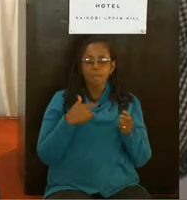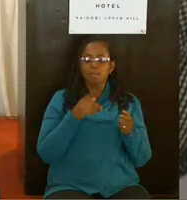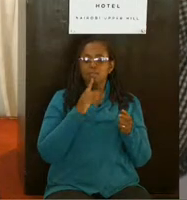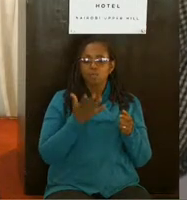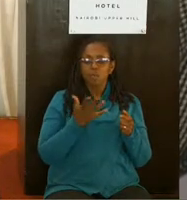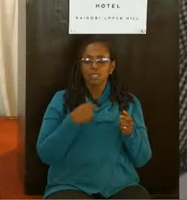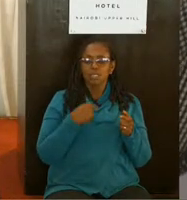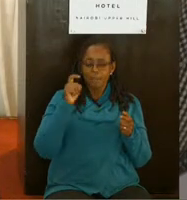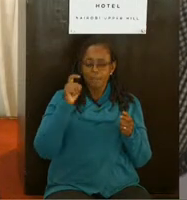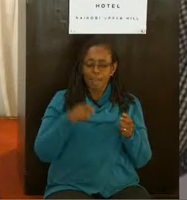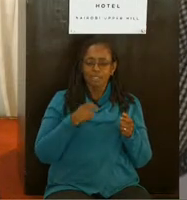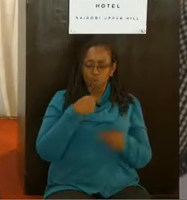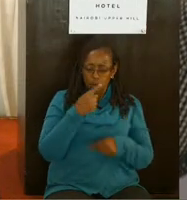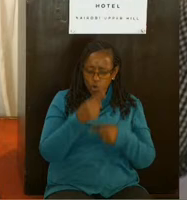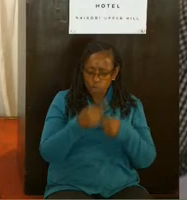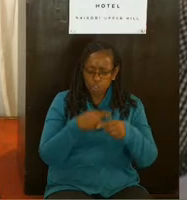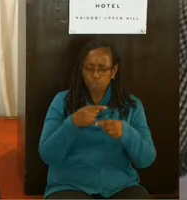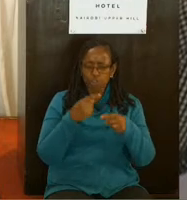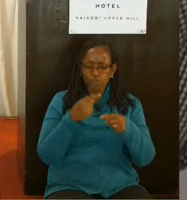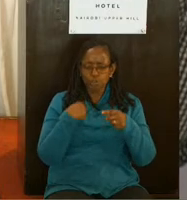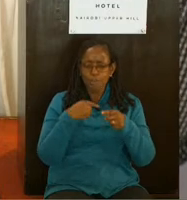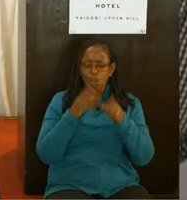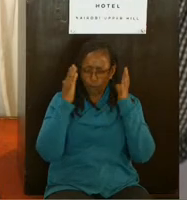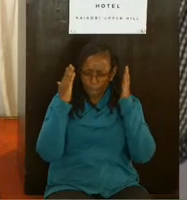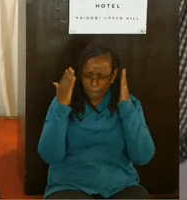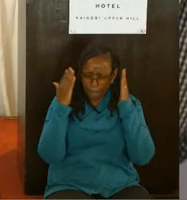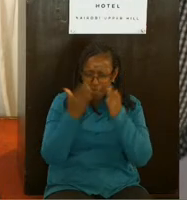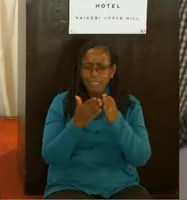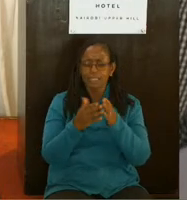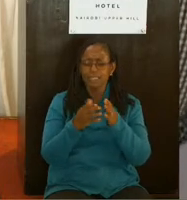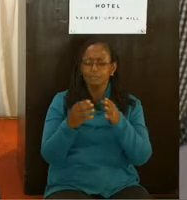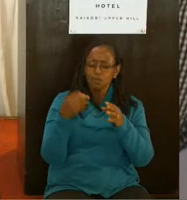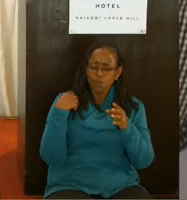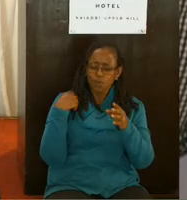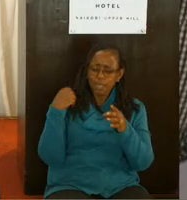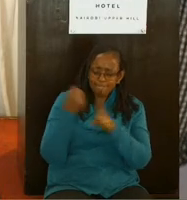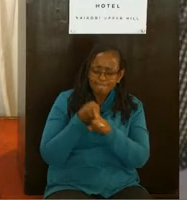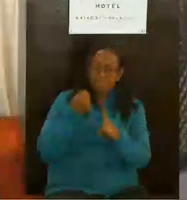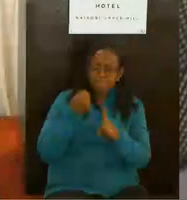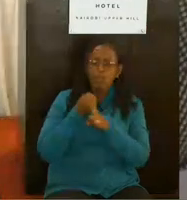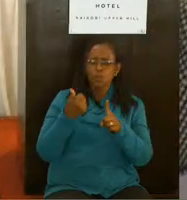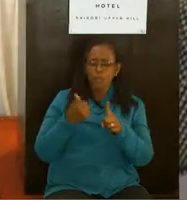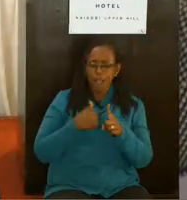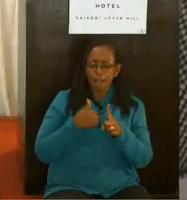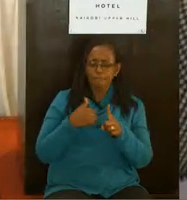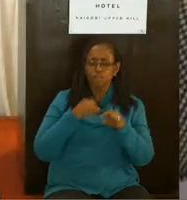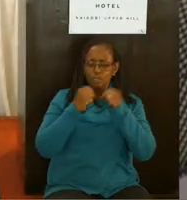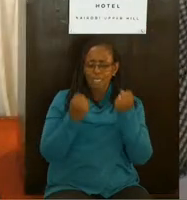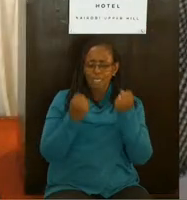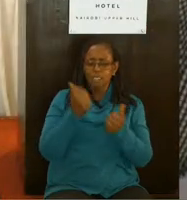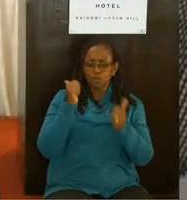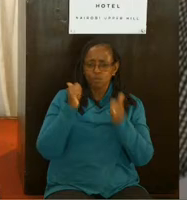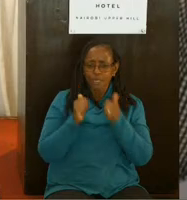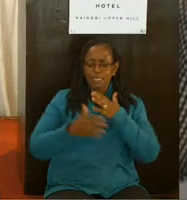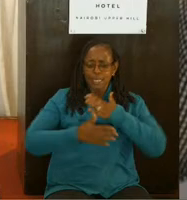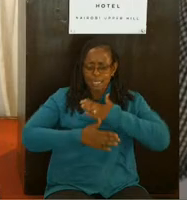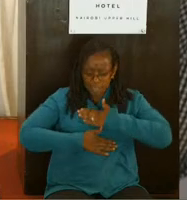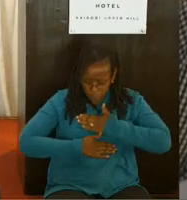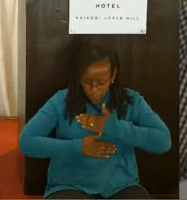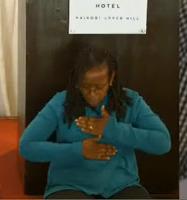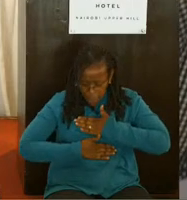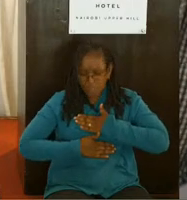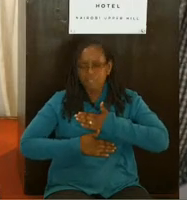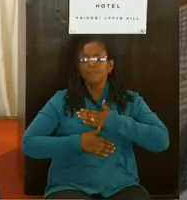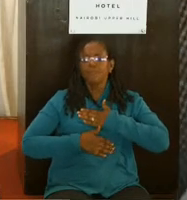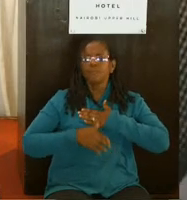to remain committed and champion of enhancing a dignified society and a society that is that respects